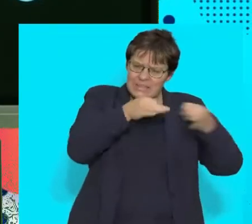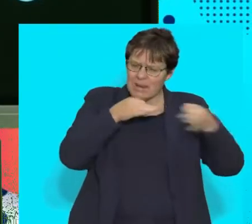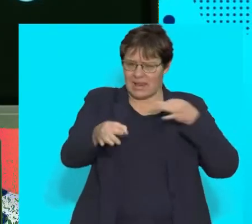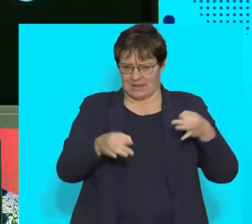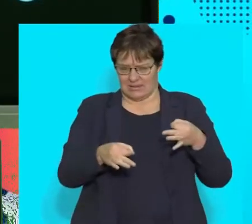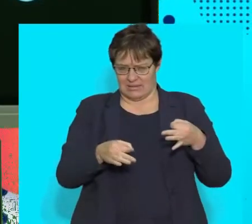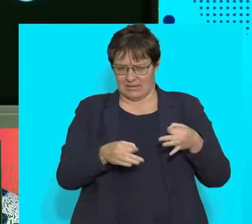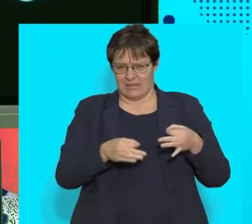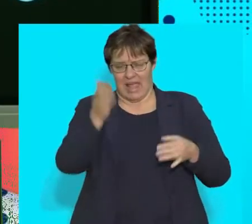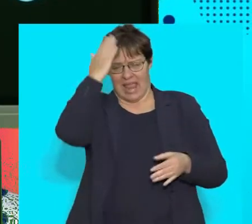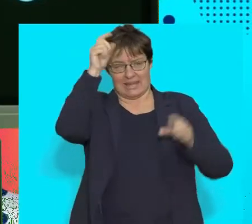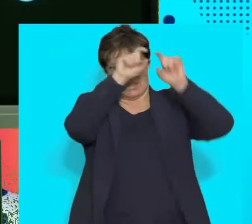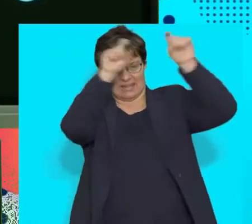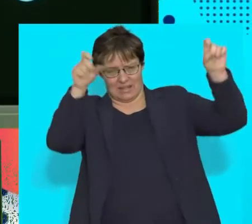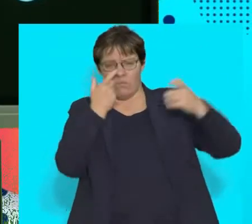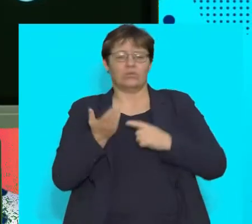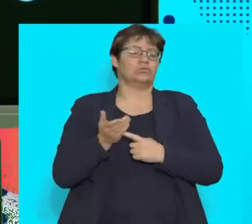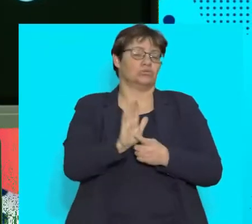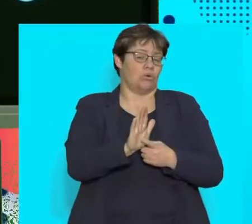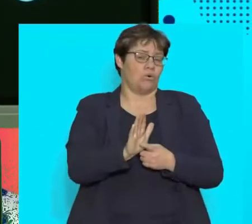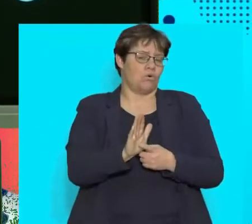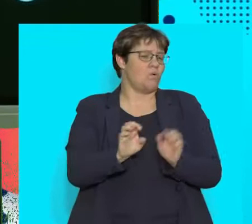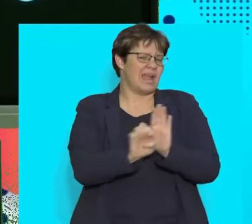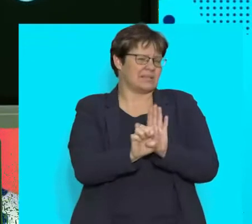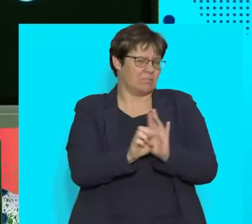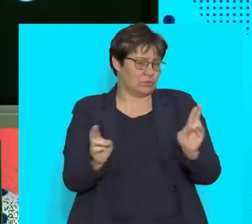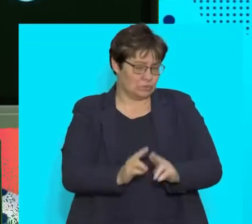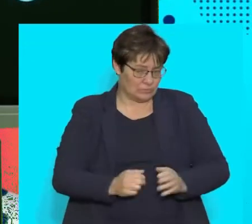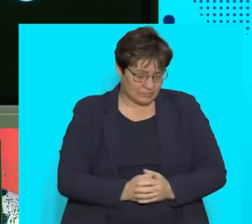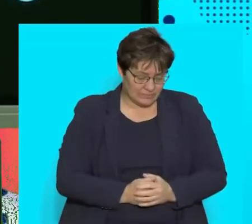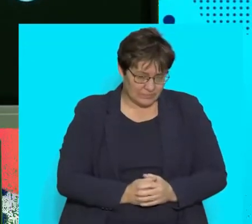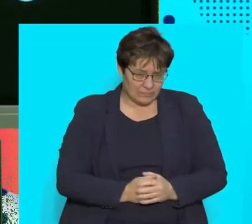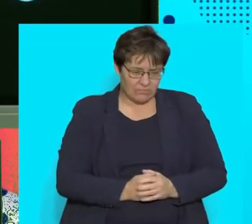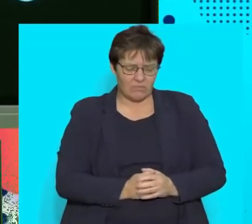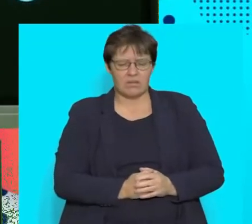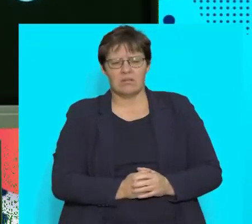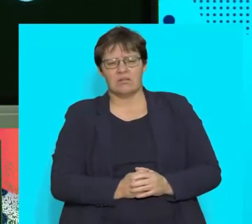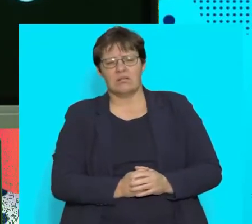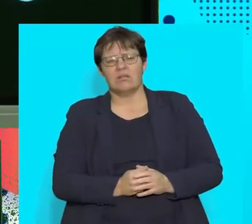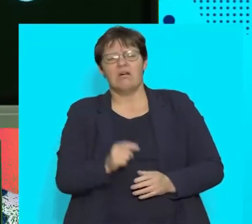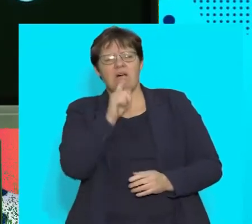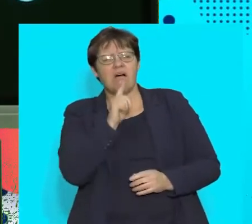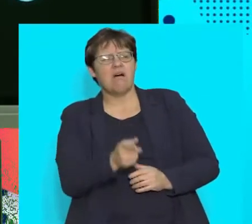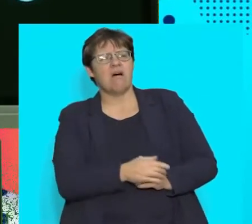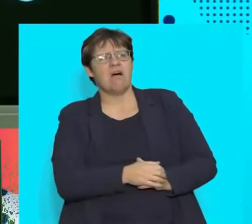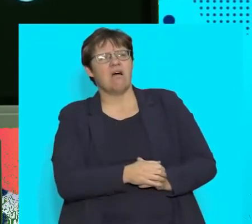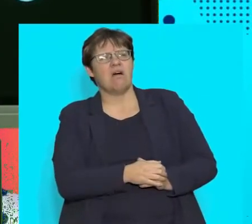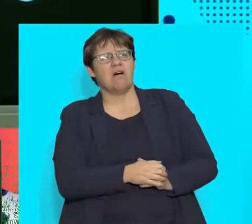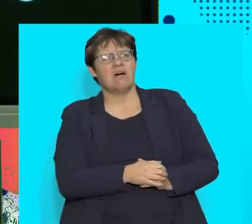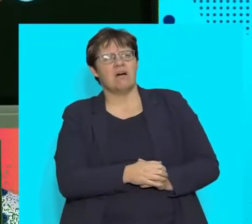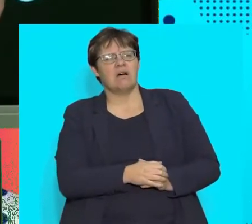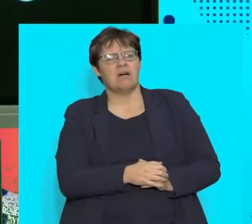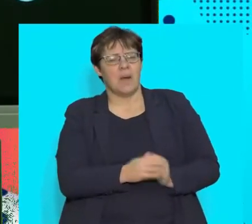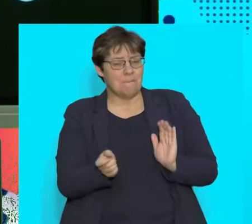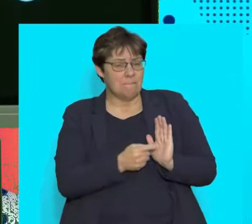descriptive in my heading, and I'll show you an example shortly. So please remember that you can earn